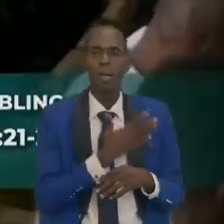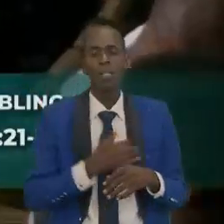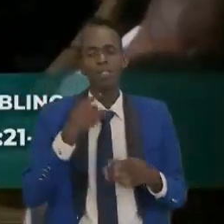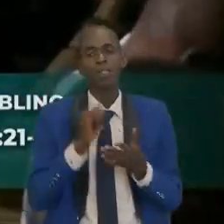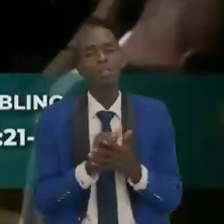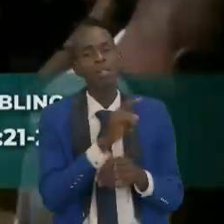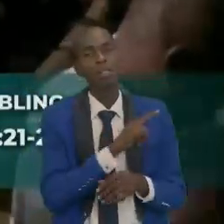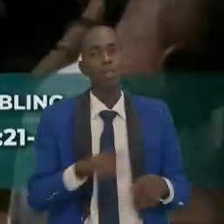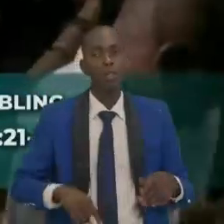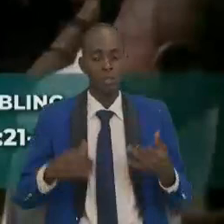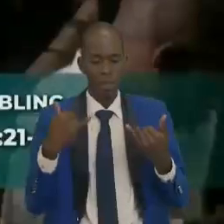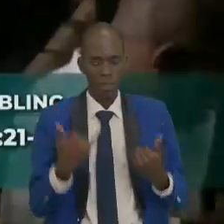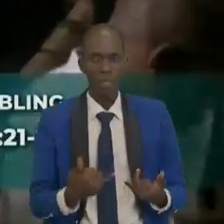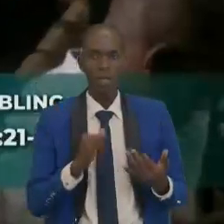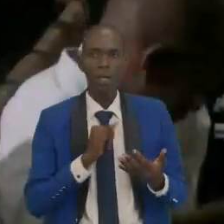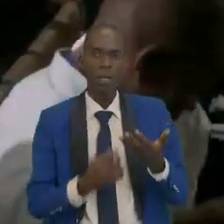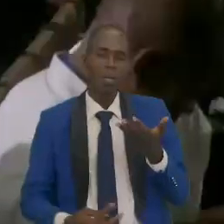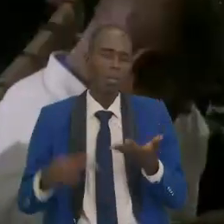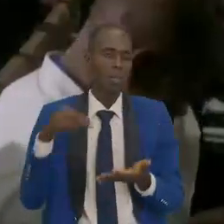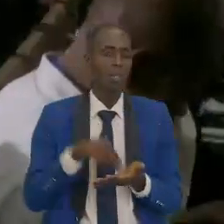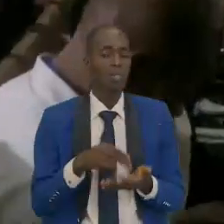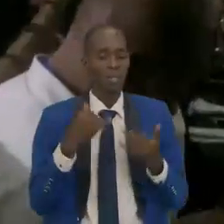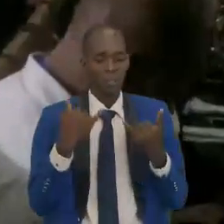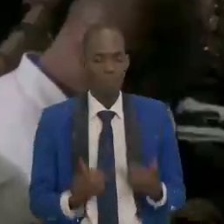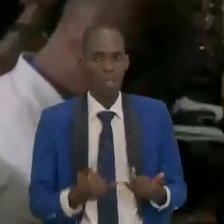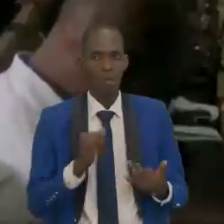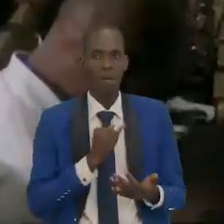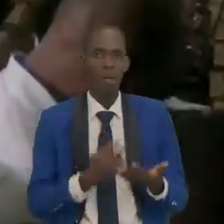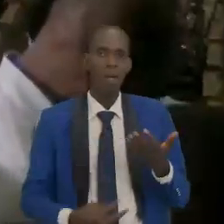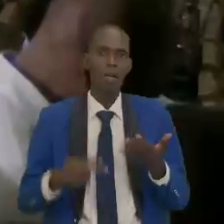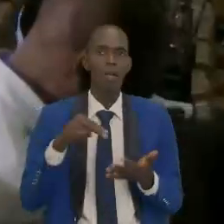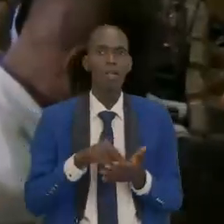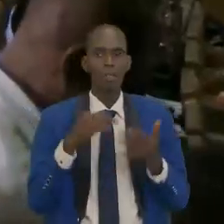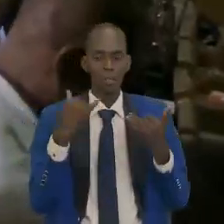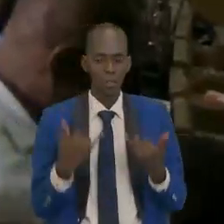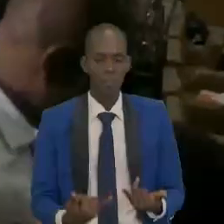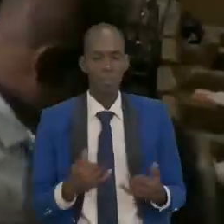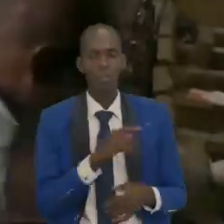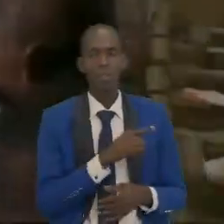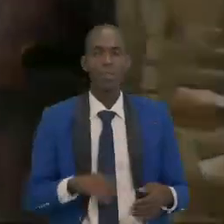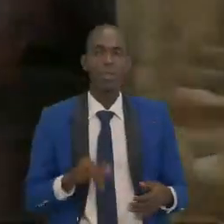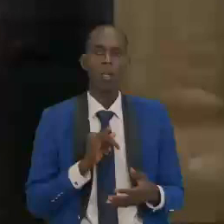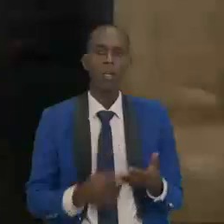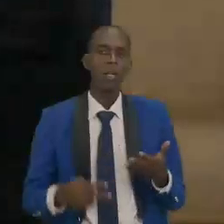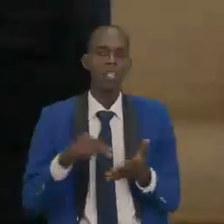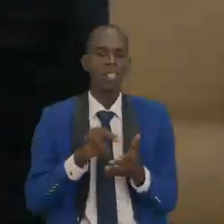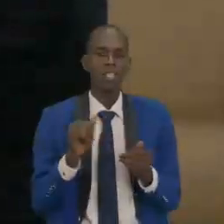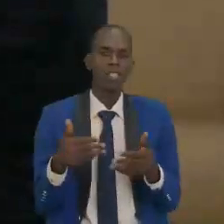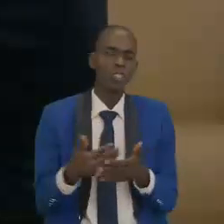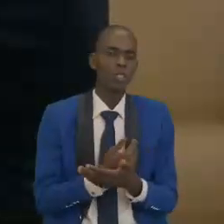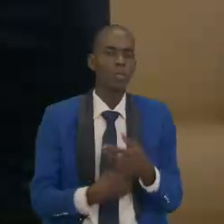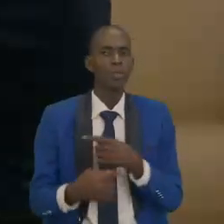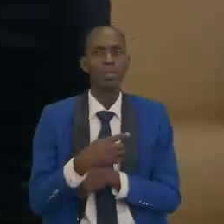arise Lord I arise Lord I arise a new day